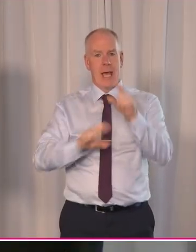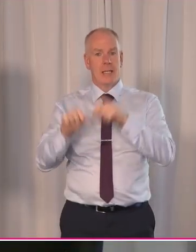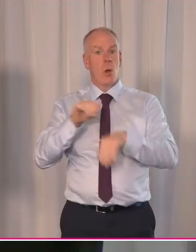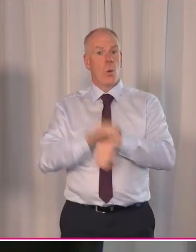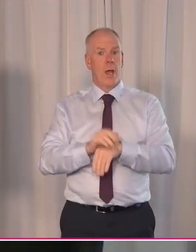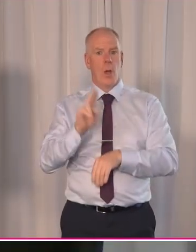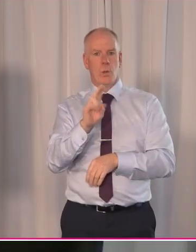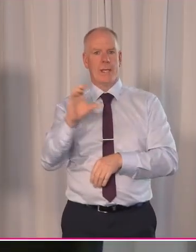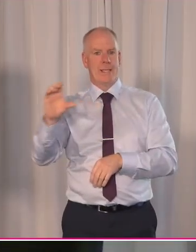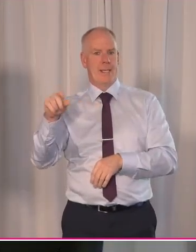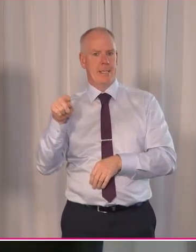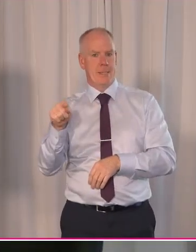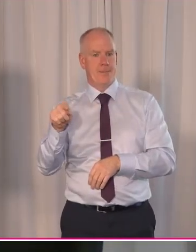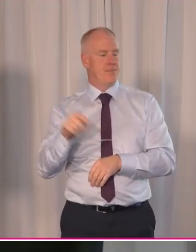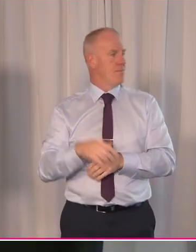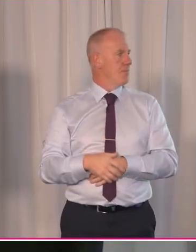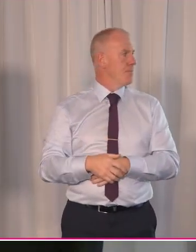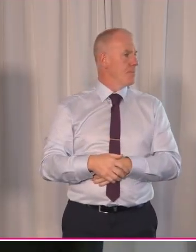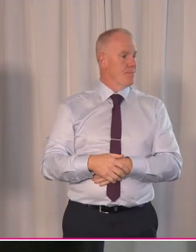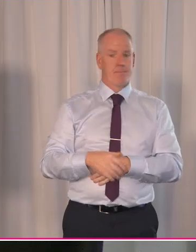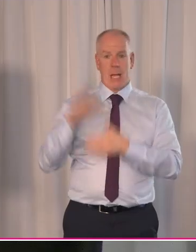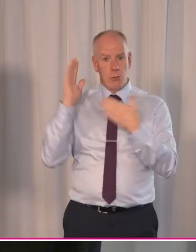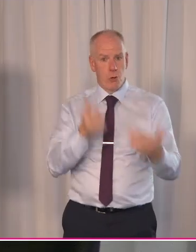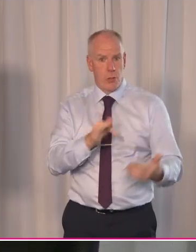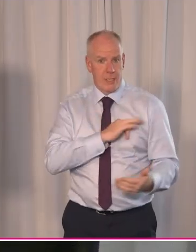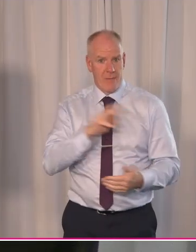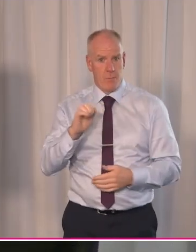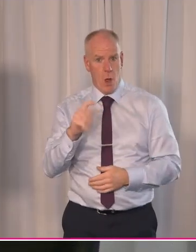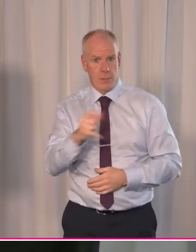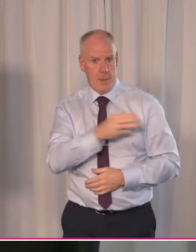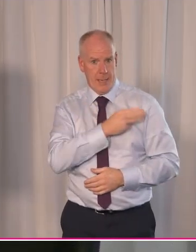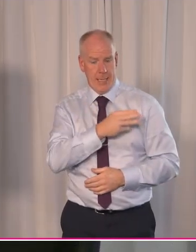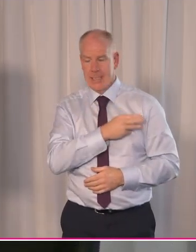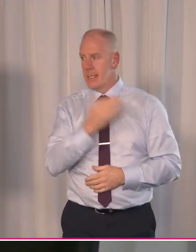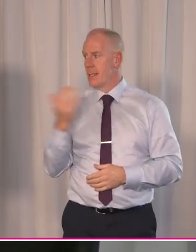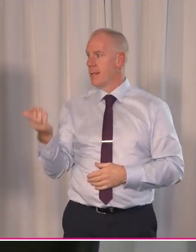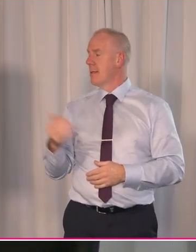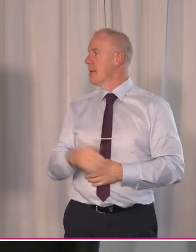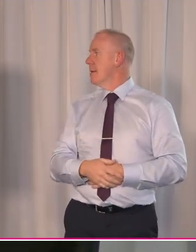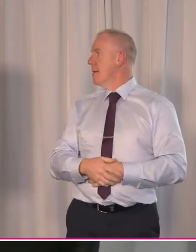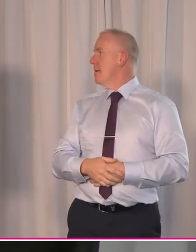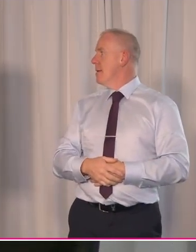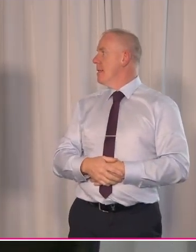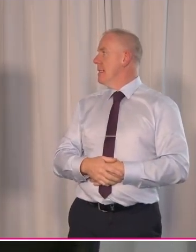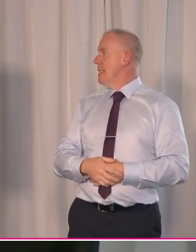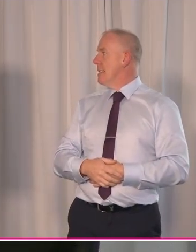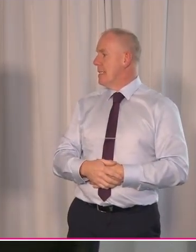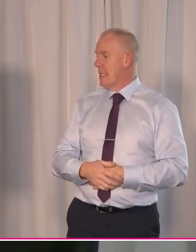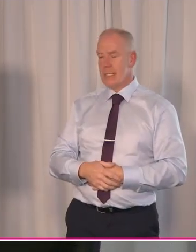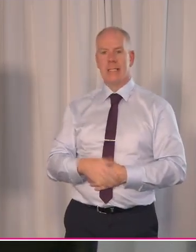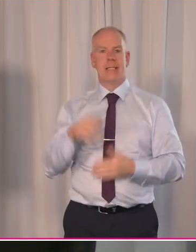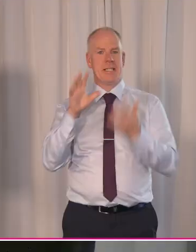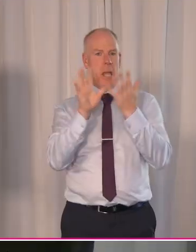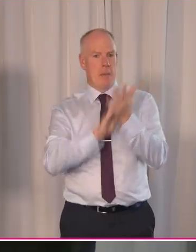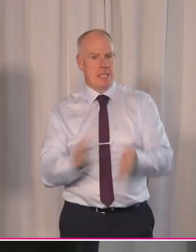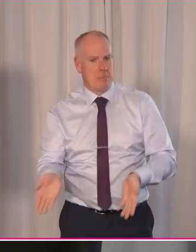UCC. And I'll just let you introduce your subject there, Margaret, and thank you. How long do I have? You've got your 10 minutes.